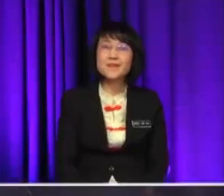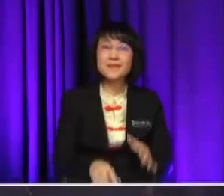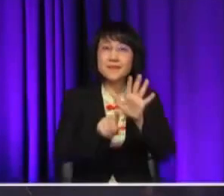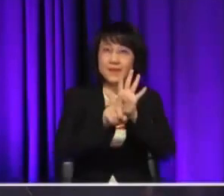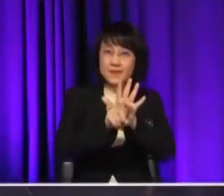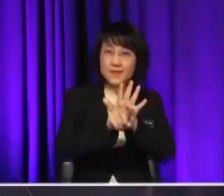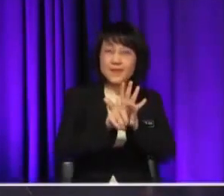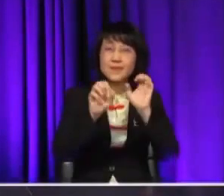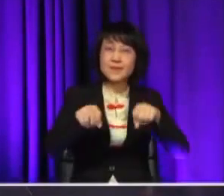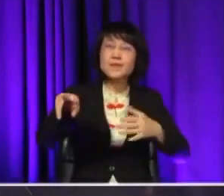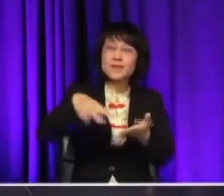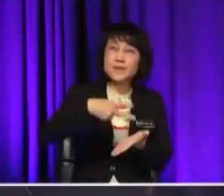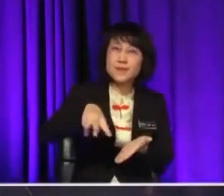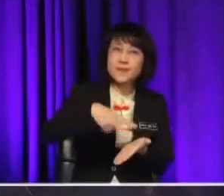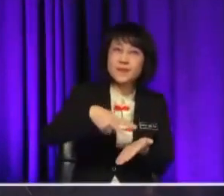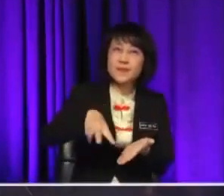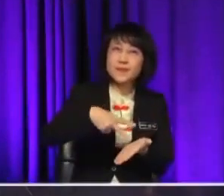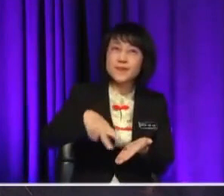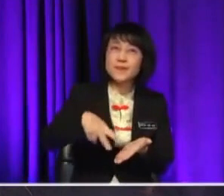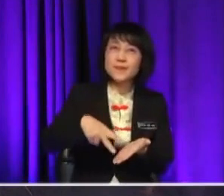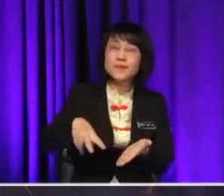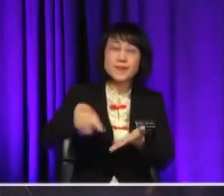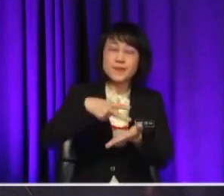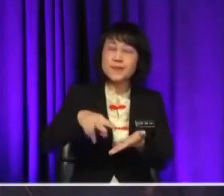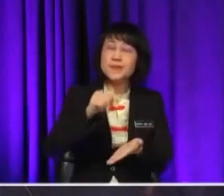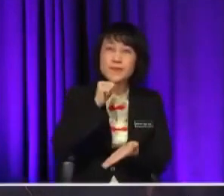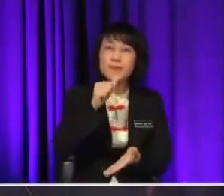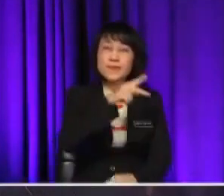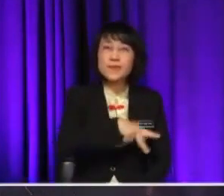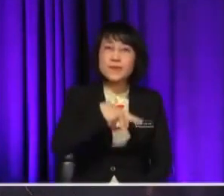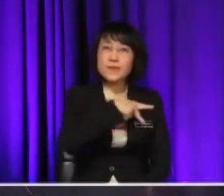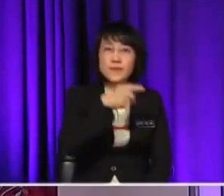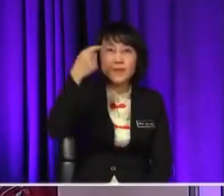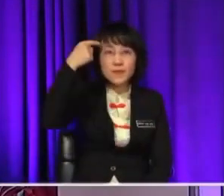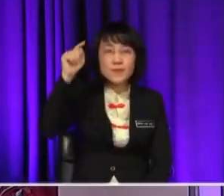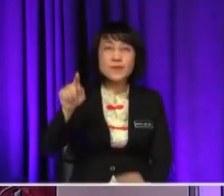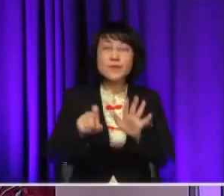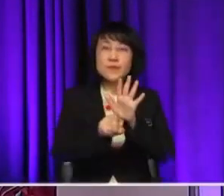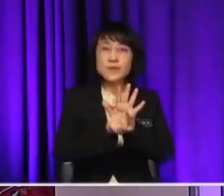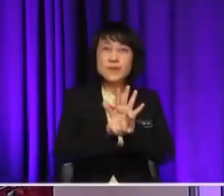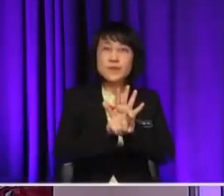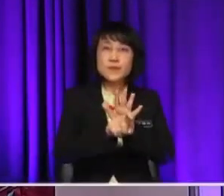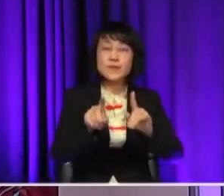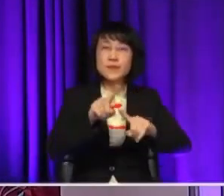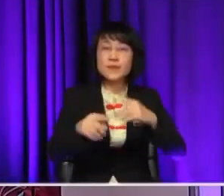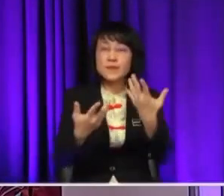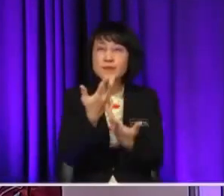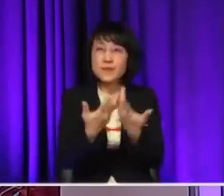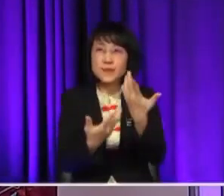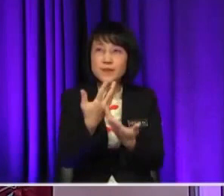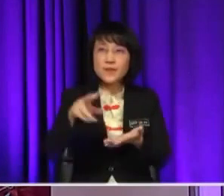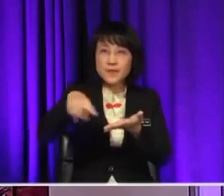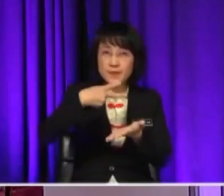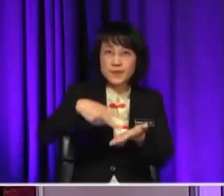not a personification for a peacock. But if it was grass, grass dancing, then that is personification. Okay.